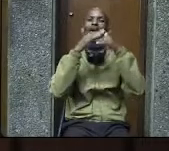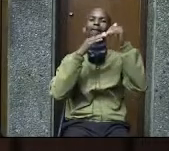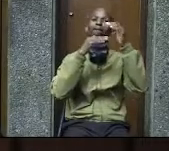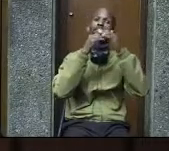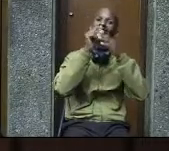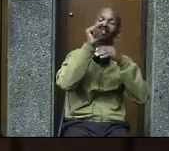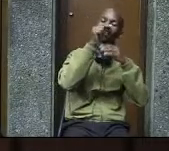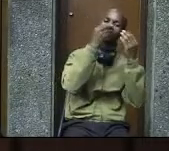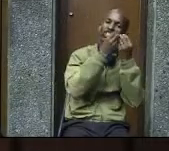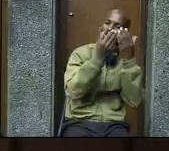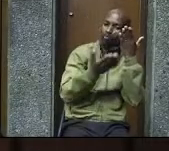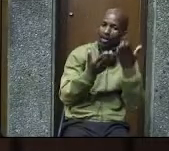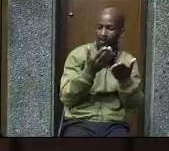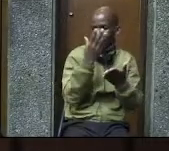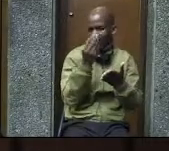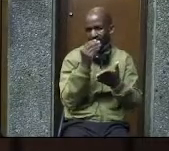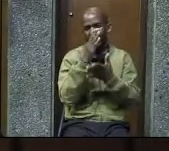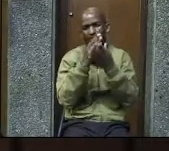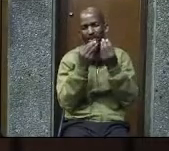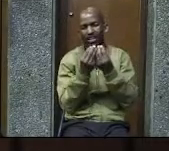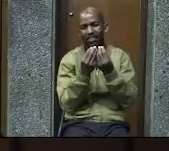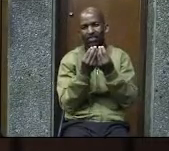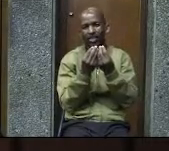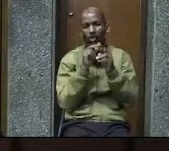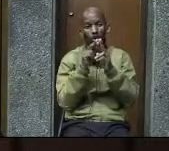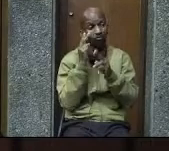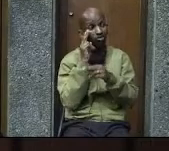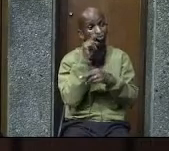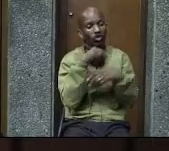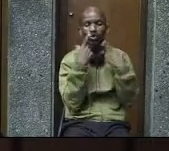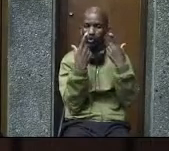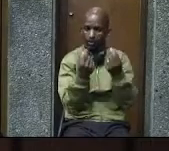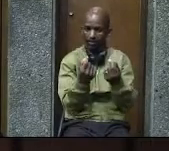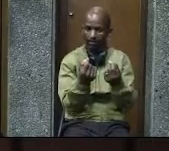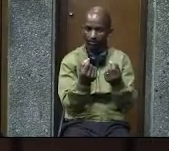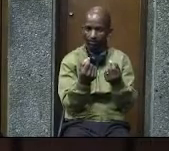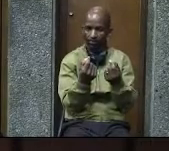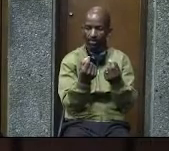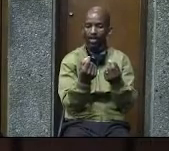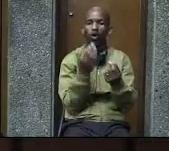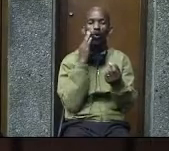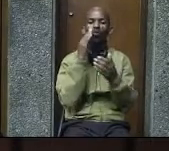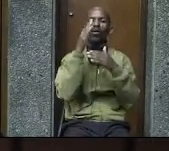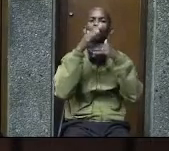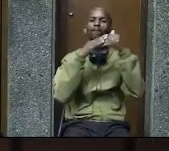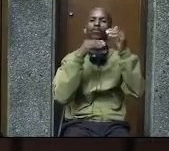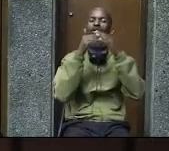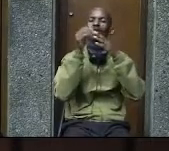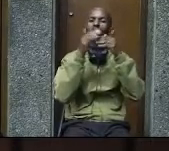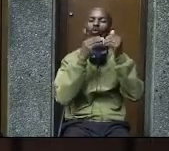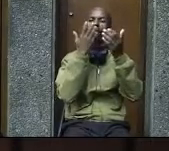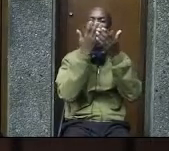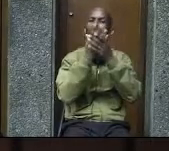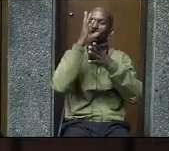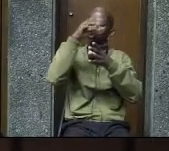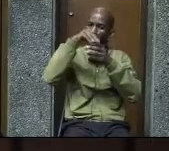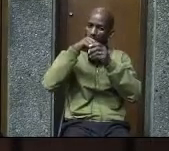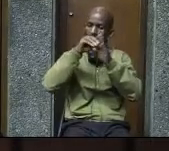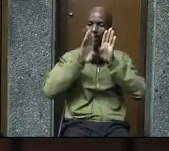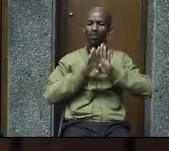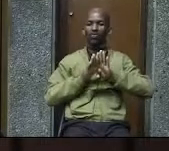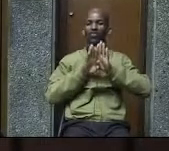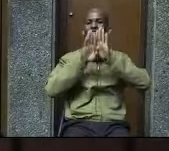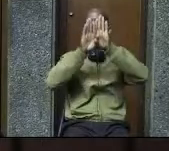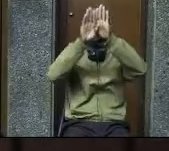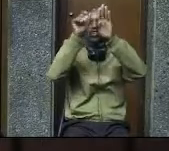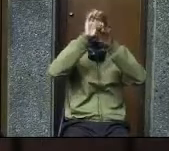jwalo mohlomong hona le ntho e re sa yetseng hantle ya gore ha re aha maybe re tshwantse re kenye di lift if re tlong ka